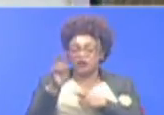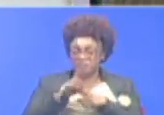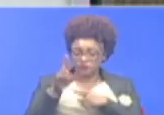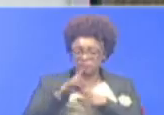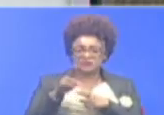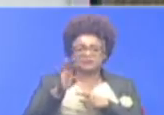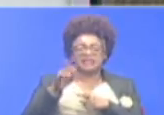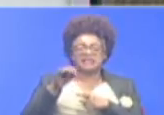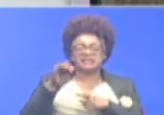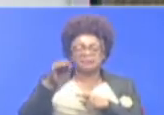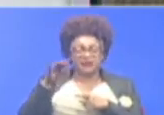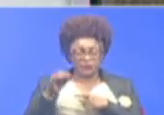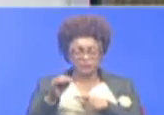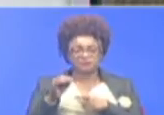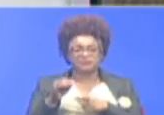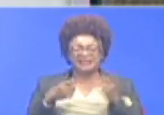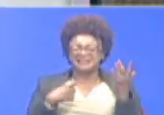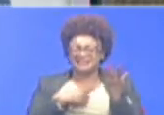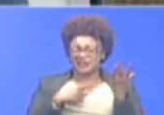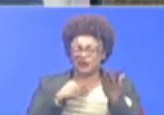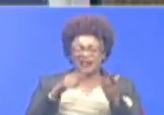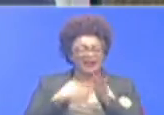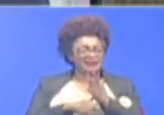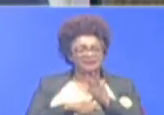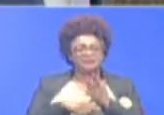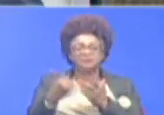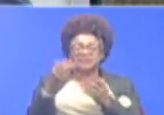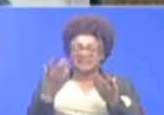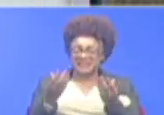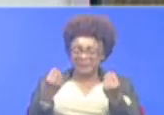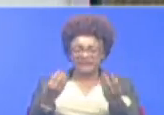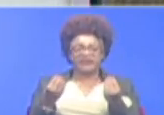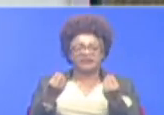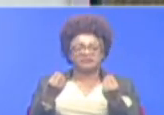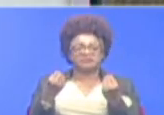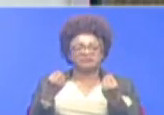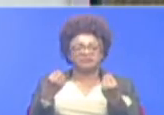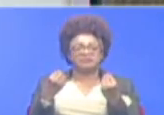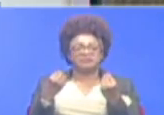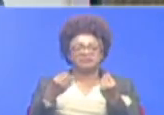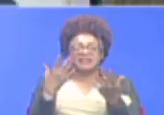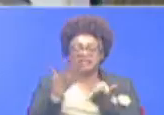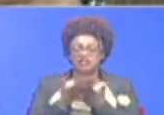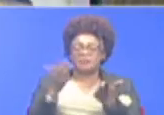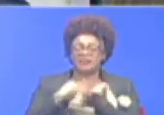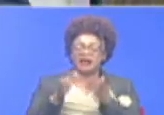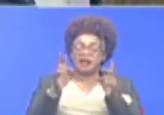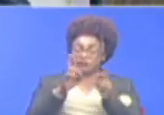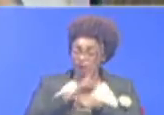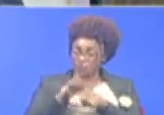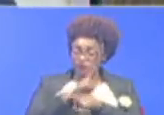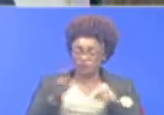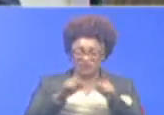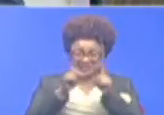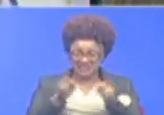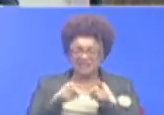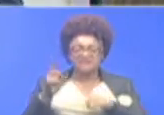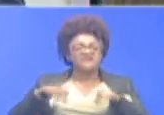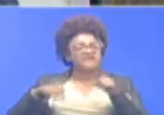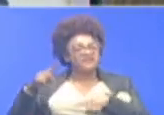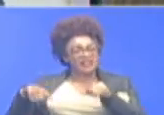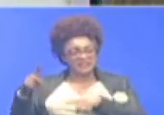ELISA method. Now, this is going to be too technical, but to just simplify it, the instruments that are used to test for aflatoxins, they vary. So